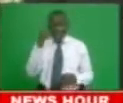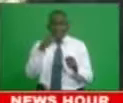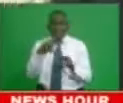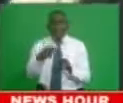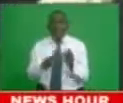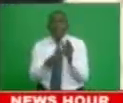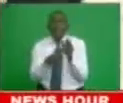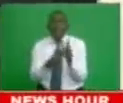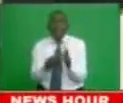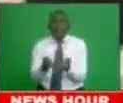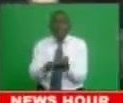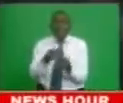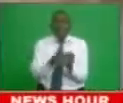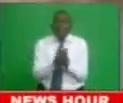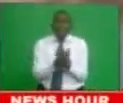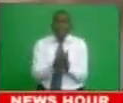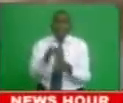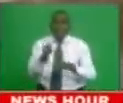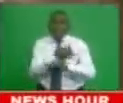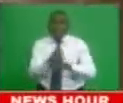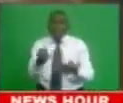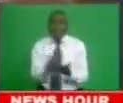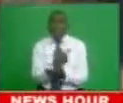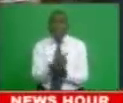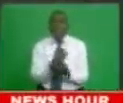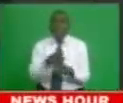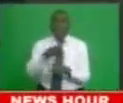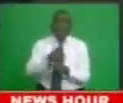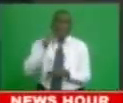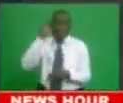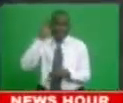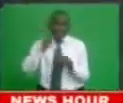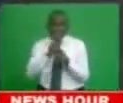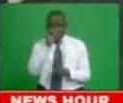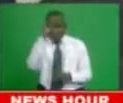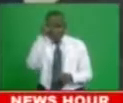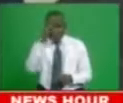to show and register their interest in industry in Ghana after China and India.